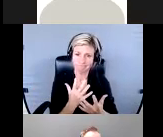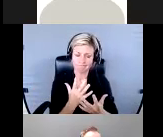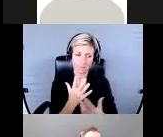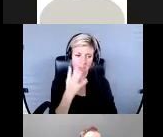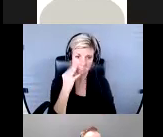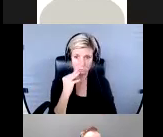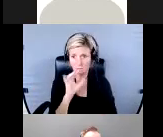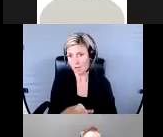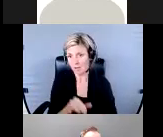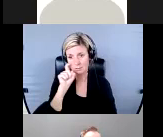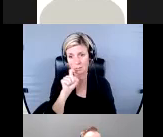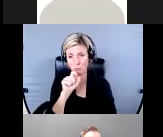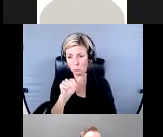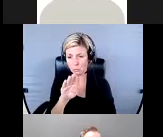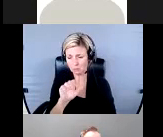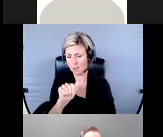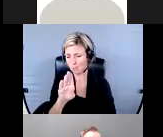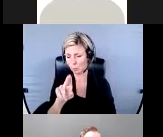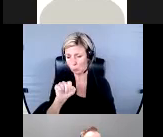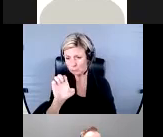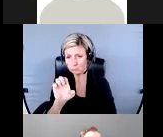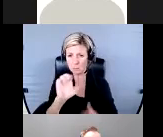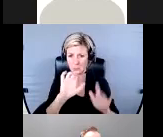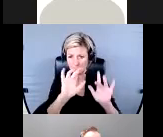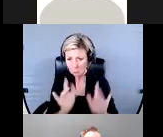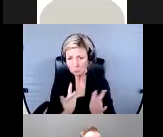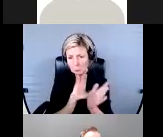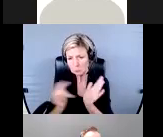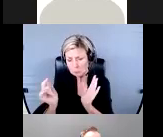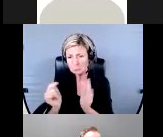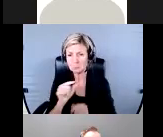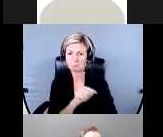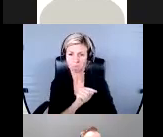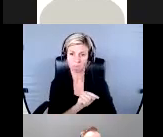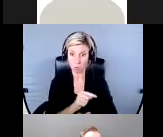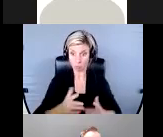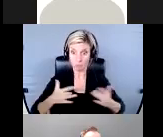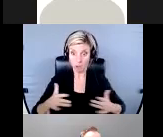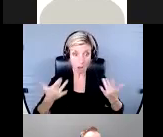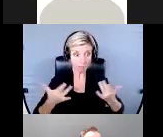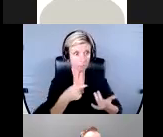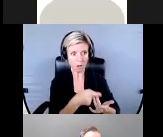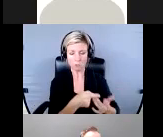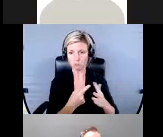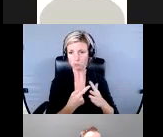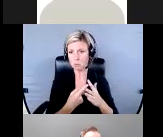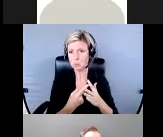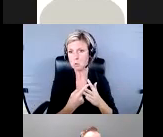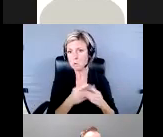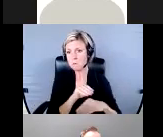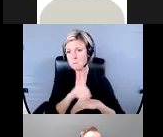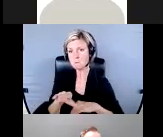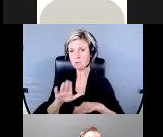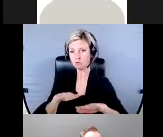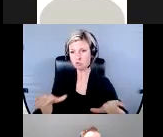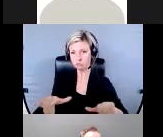herself. And she started to take some steps to look very appropriate and strong on